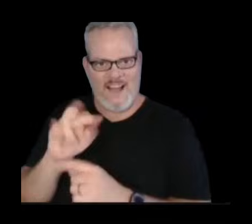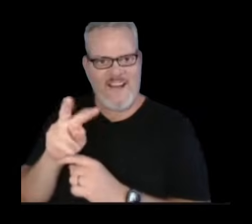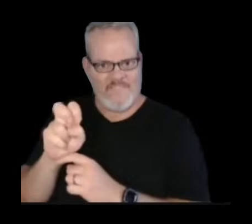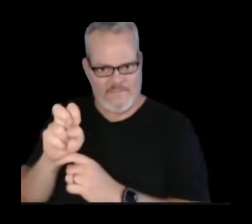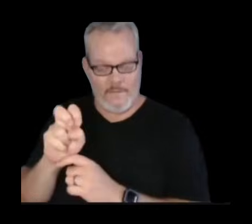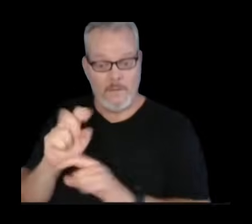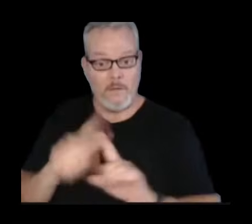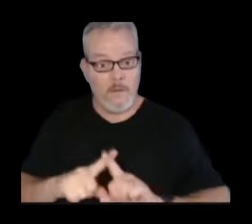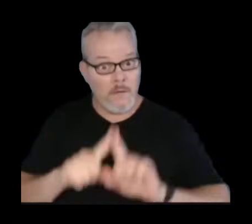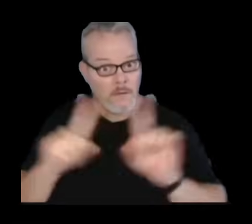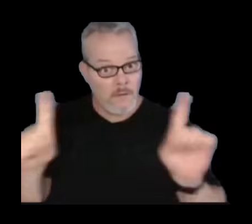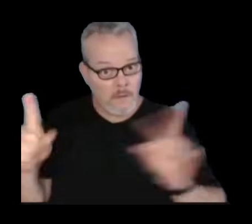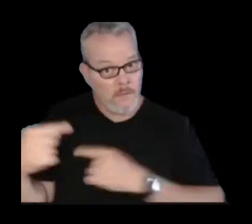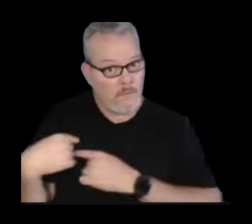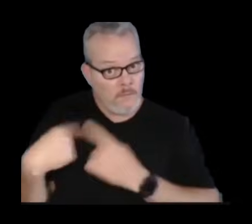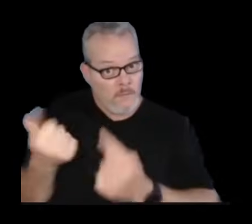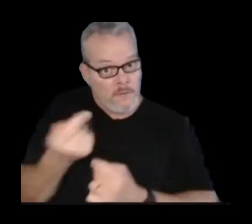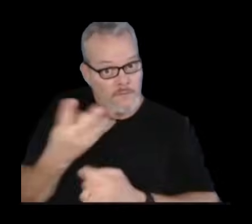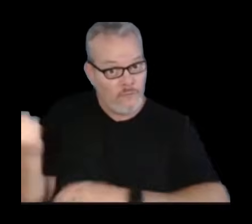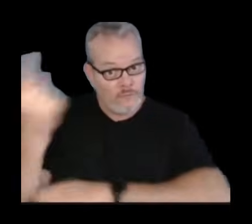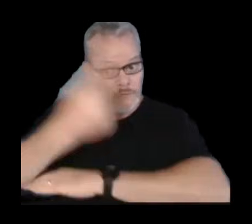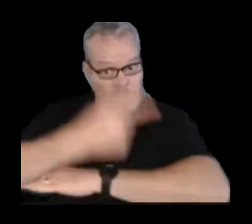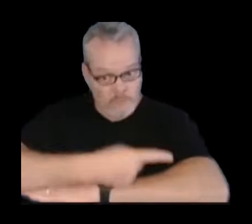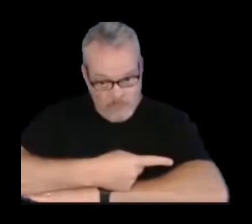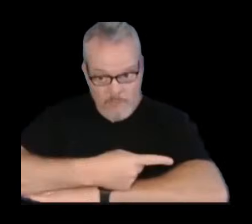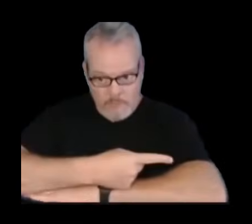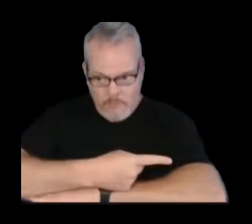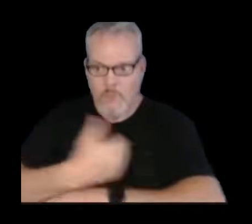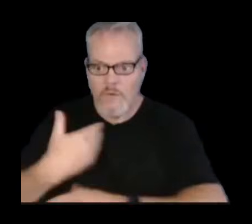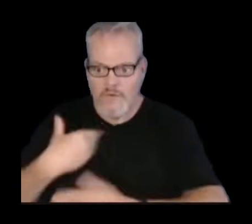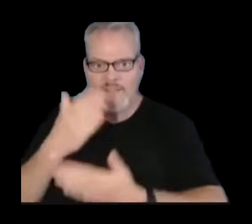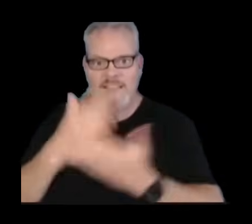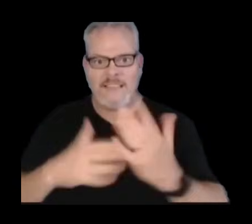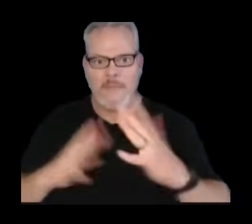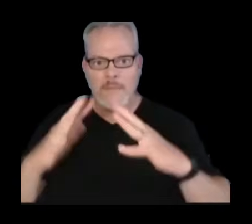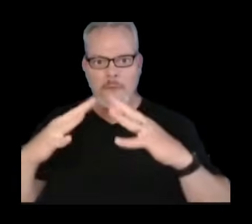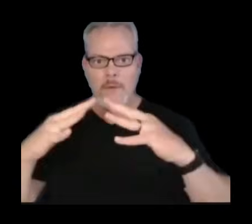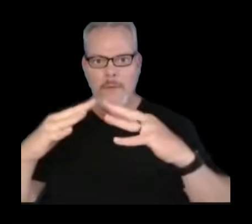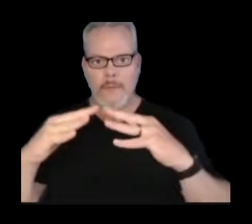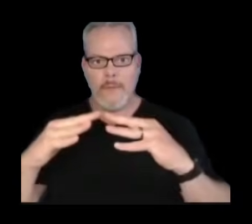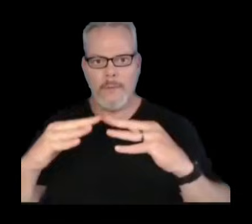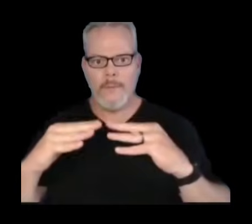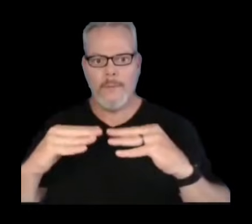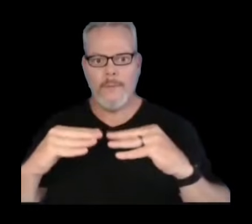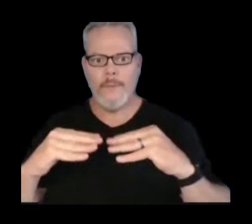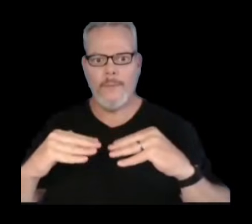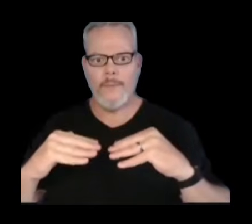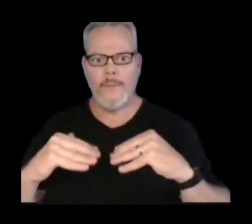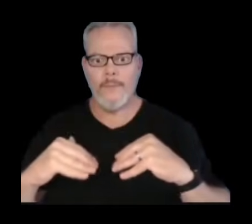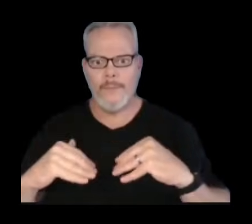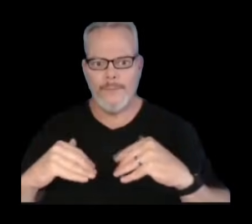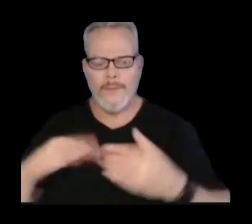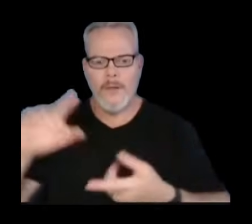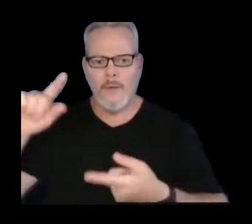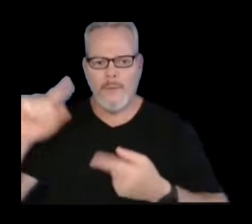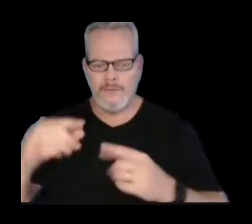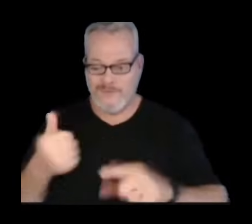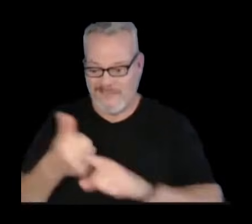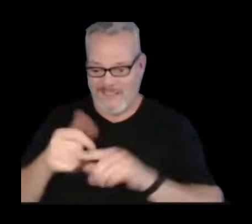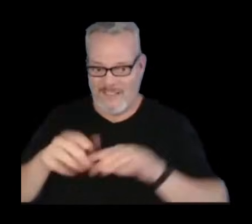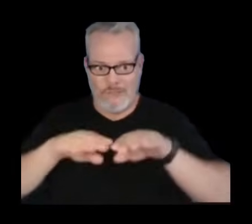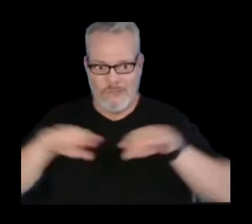However, in the last couple of days, we've had a subsidence or sinking episode that occurred in an area where lava